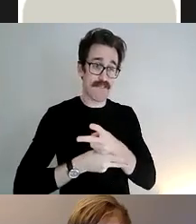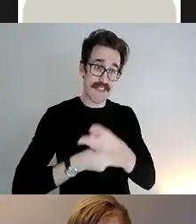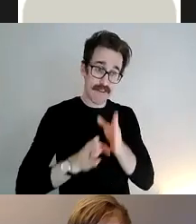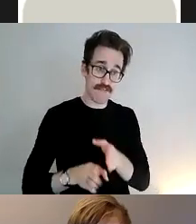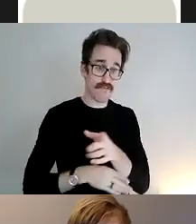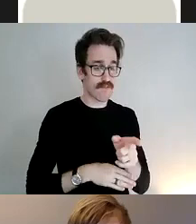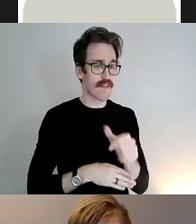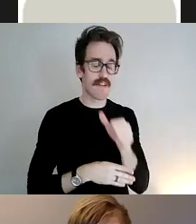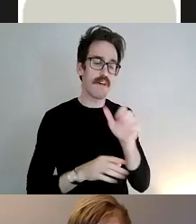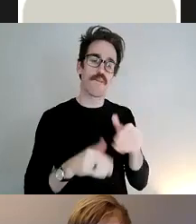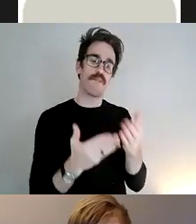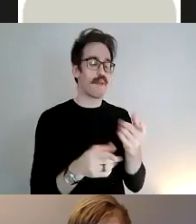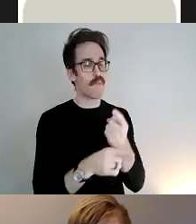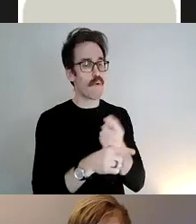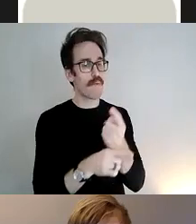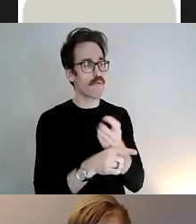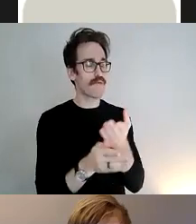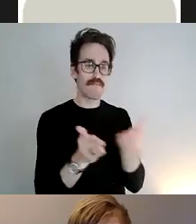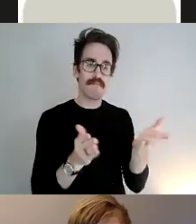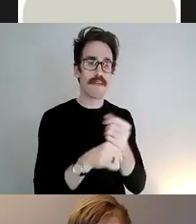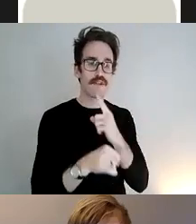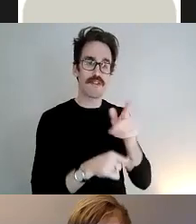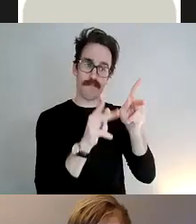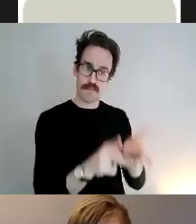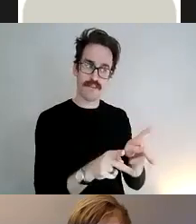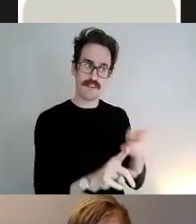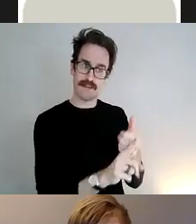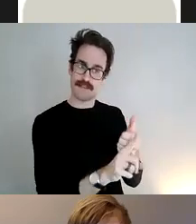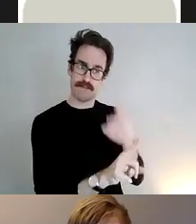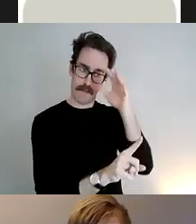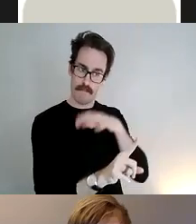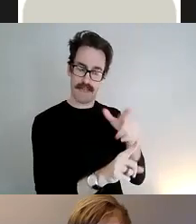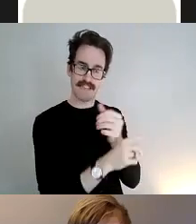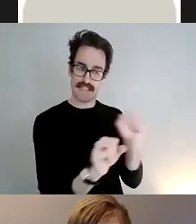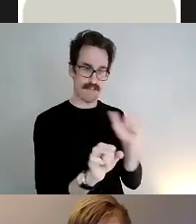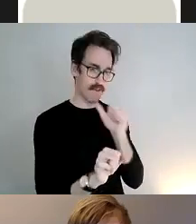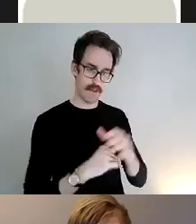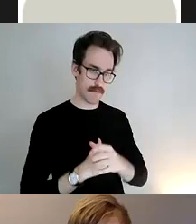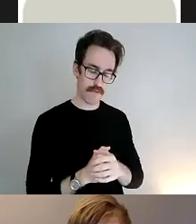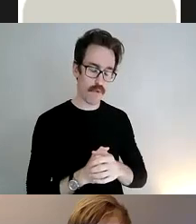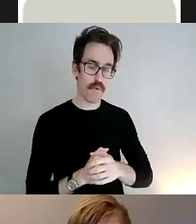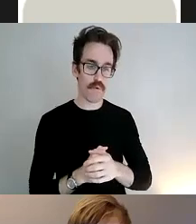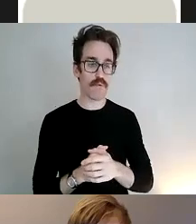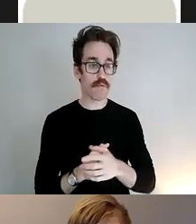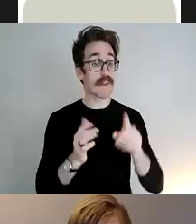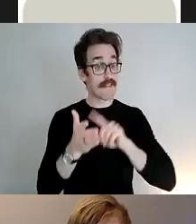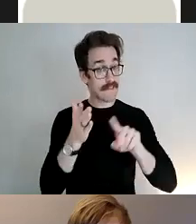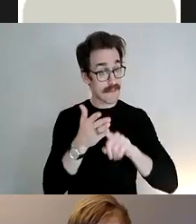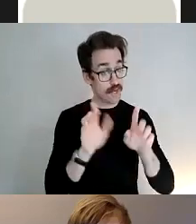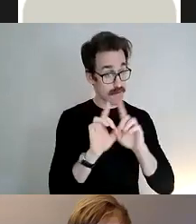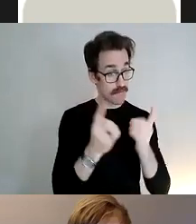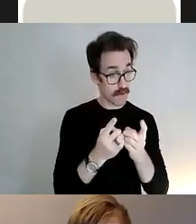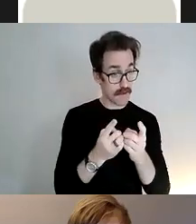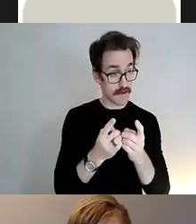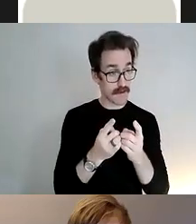person safe and to keep everyone else around him safe. So in consultation with the investigations unit, they did end up forming the